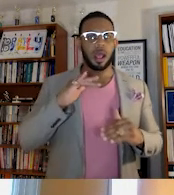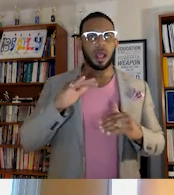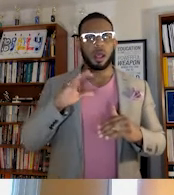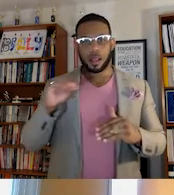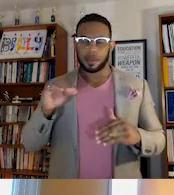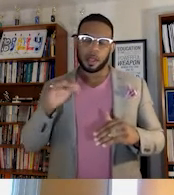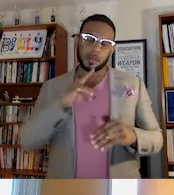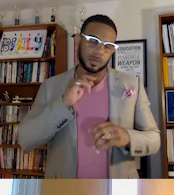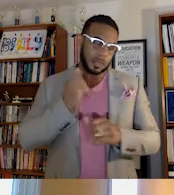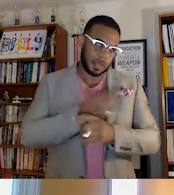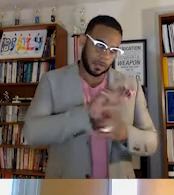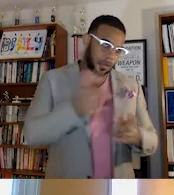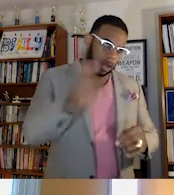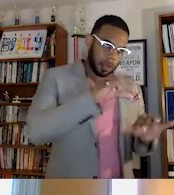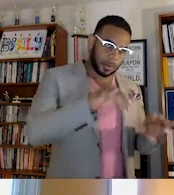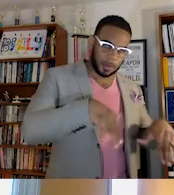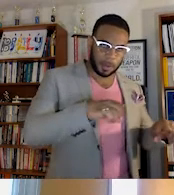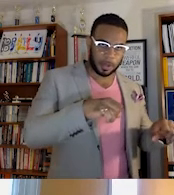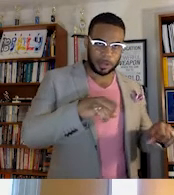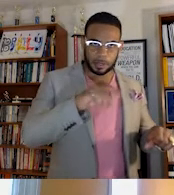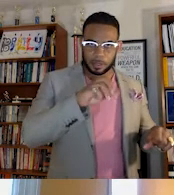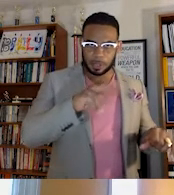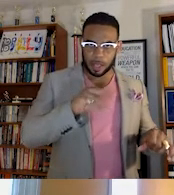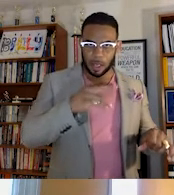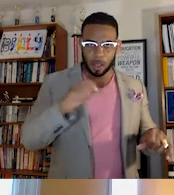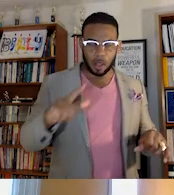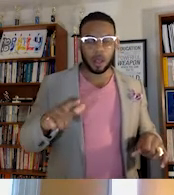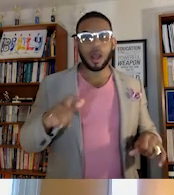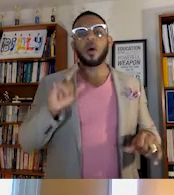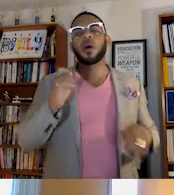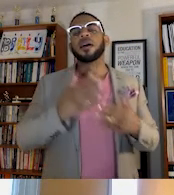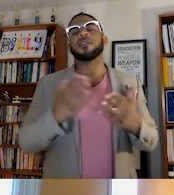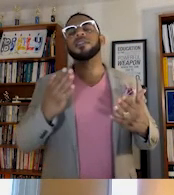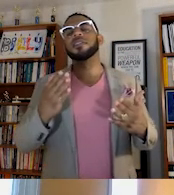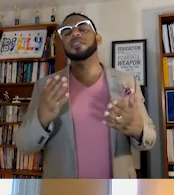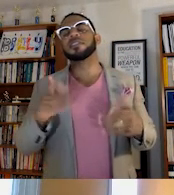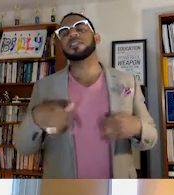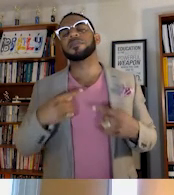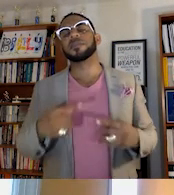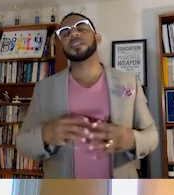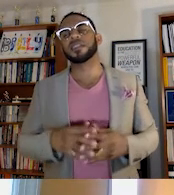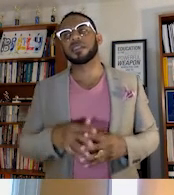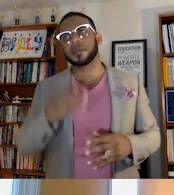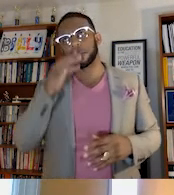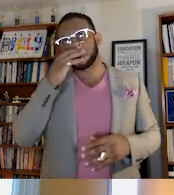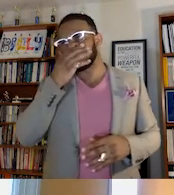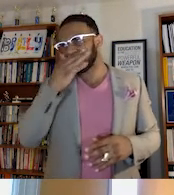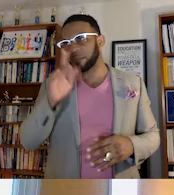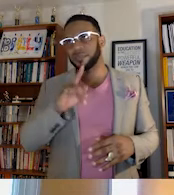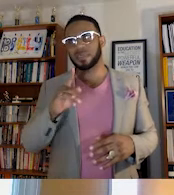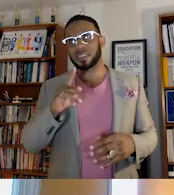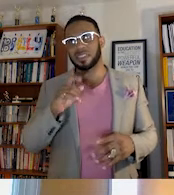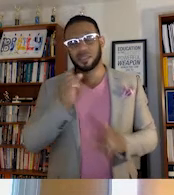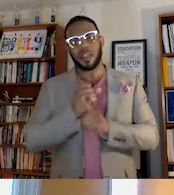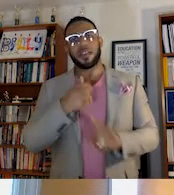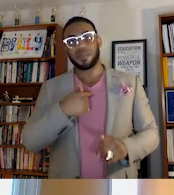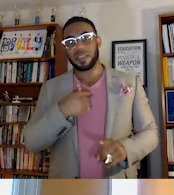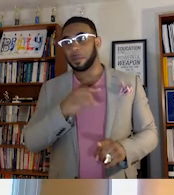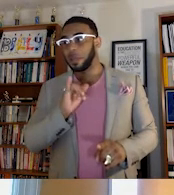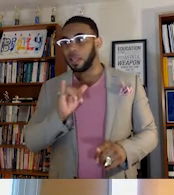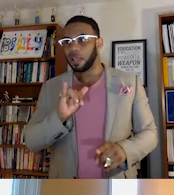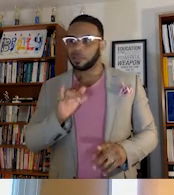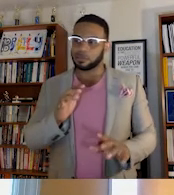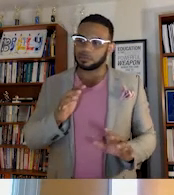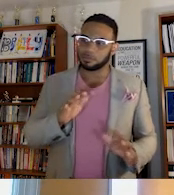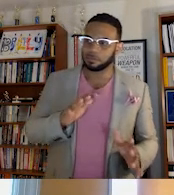I'm sure other companies have had. And one of the things that has been like striking, but